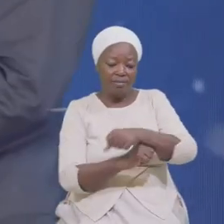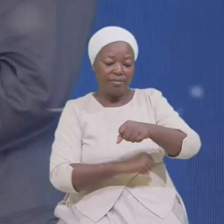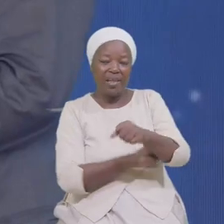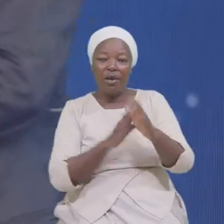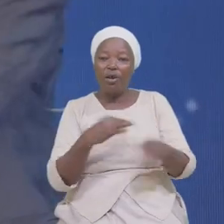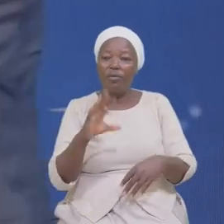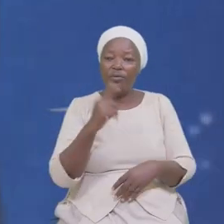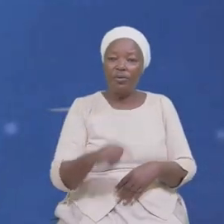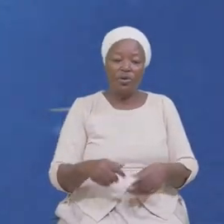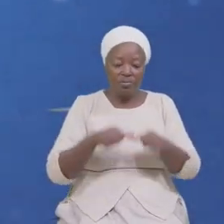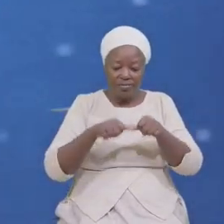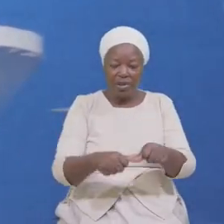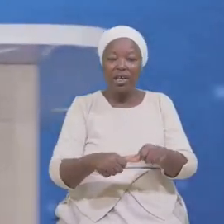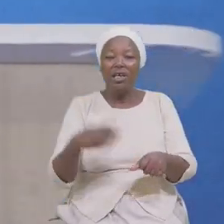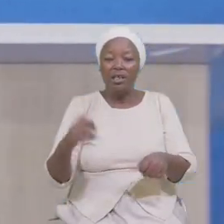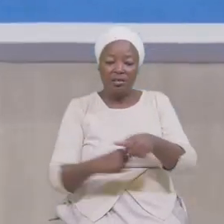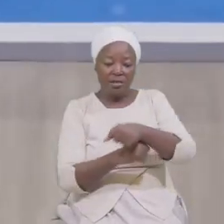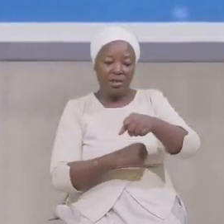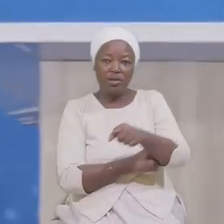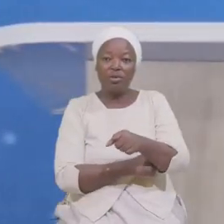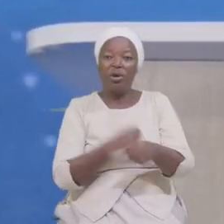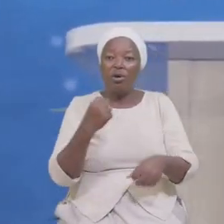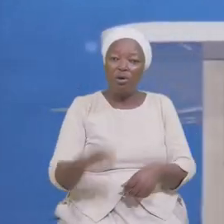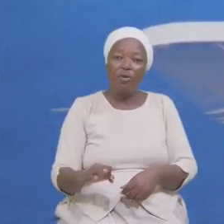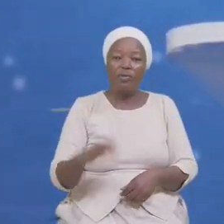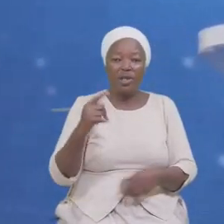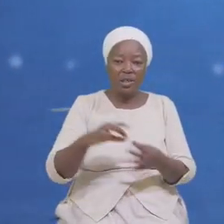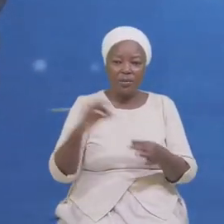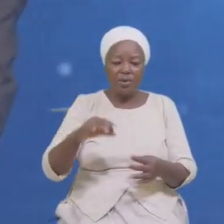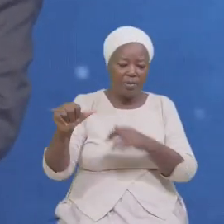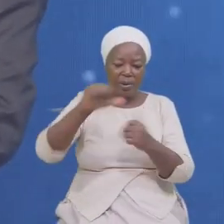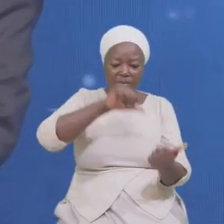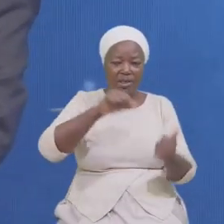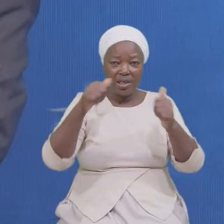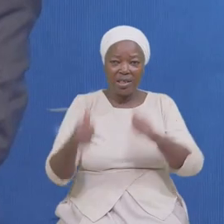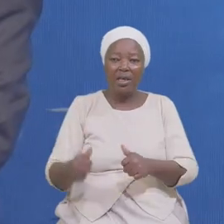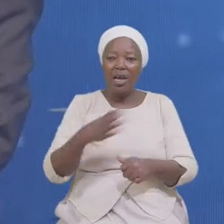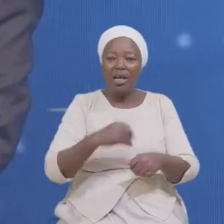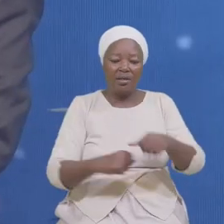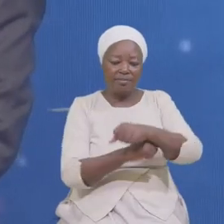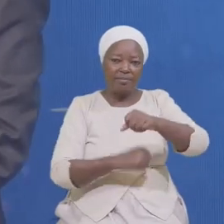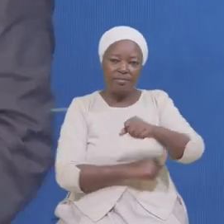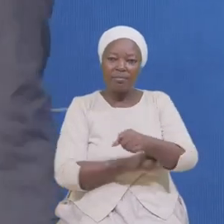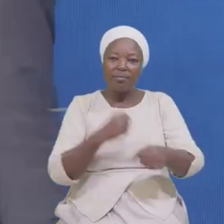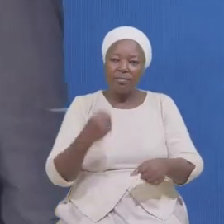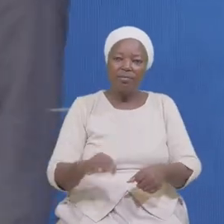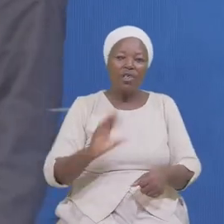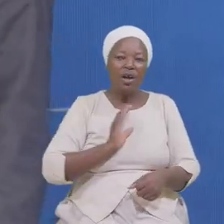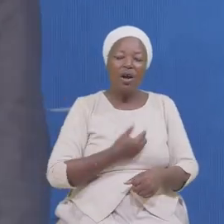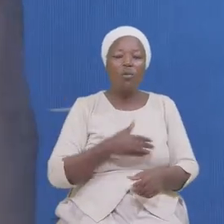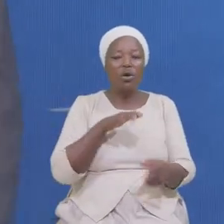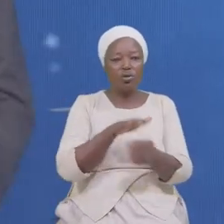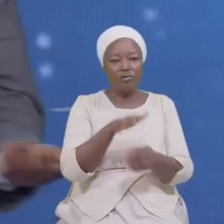your steadfastness, the cornerstone of the spirit baptism, and the cornerstone of our sufficiency.